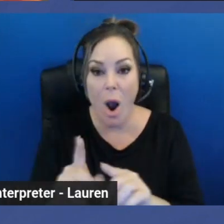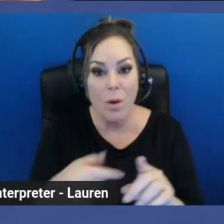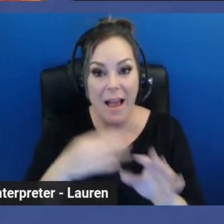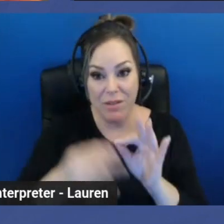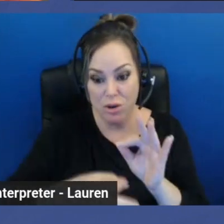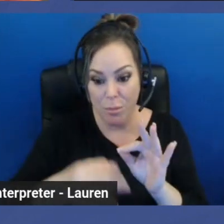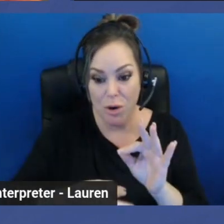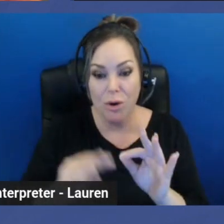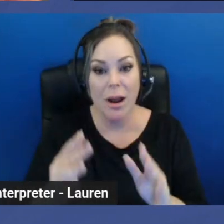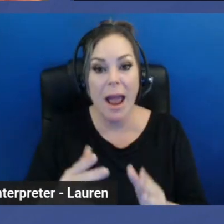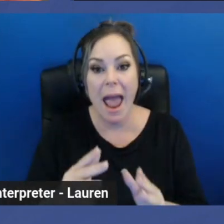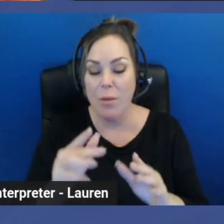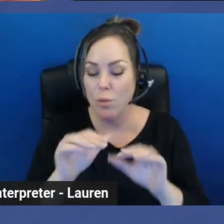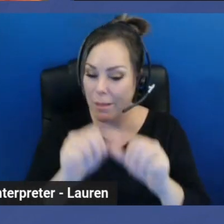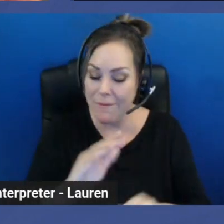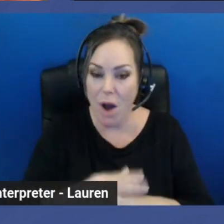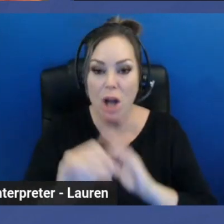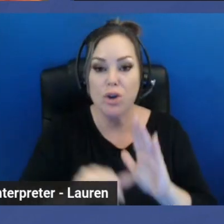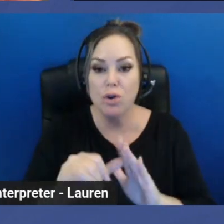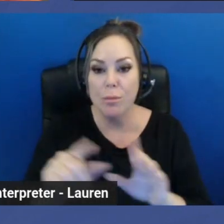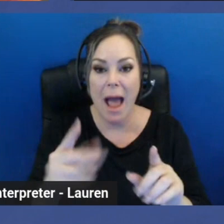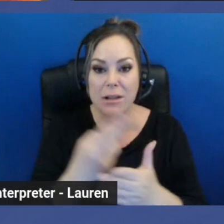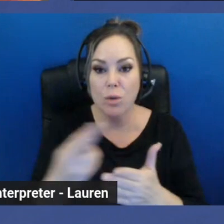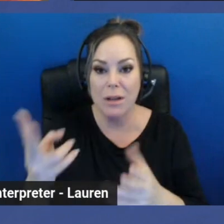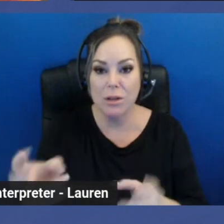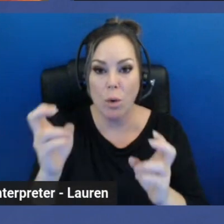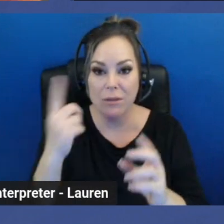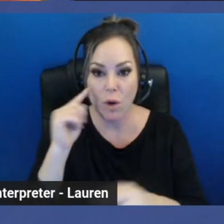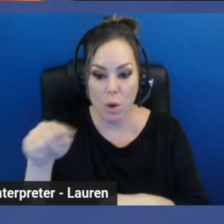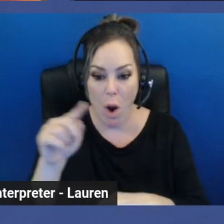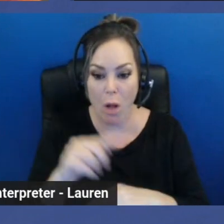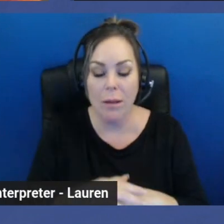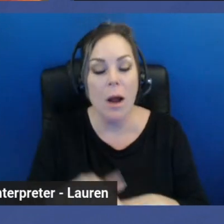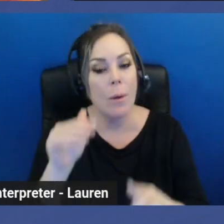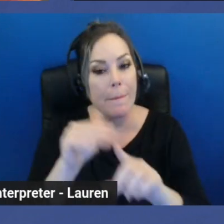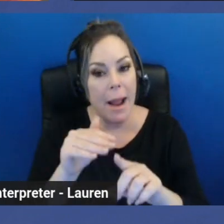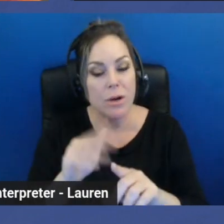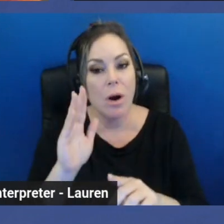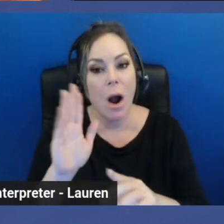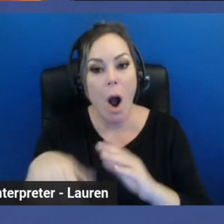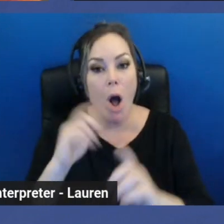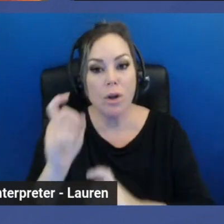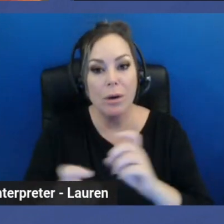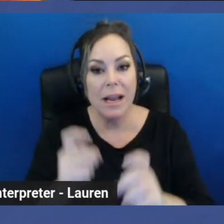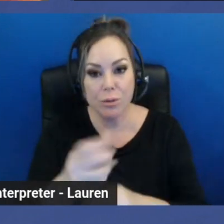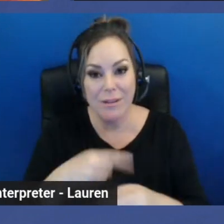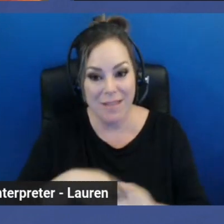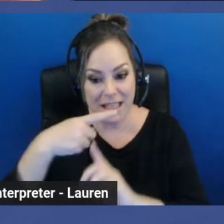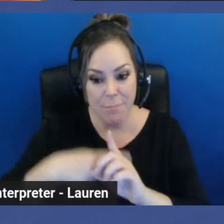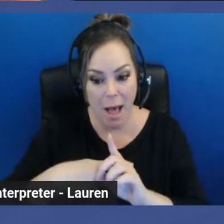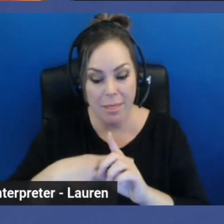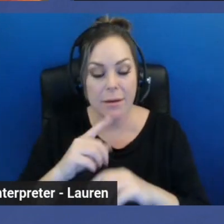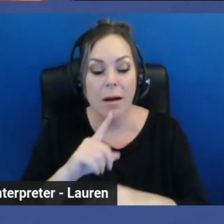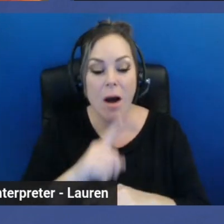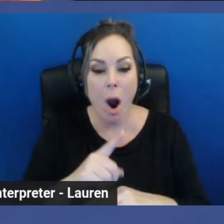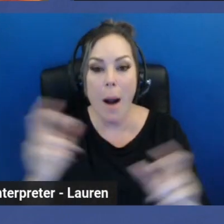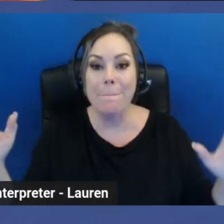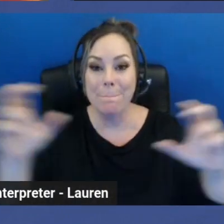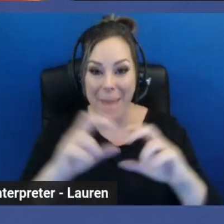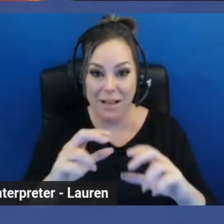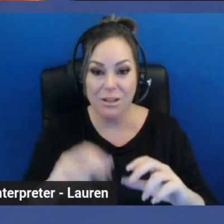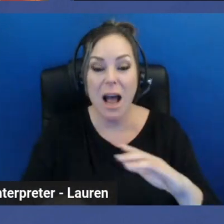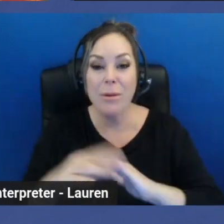and will always live on YouTube as a resource for all of you. As a reminder, all donations we receive this month are matched up